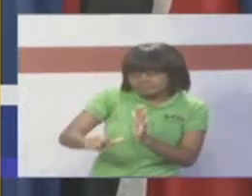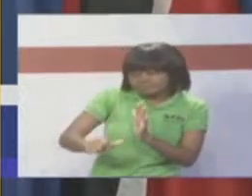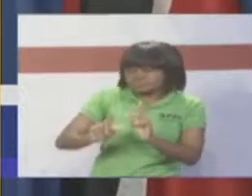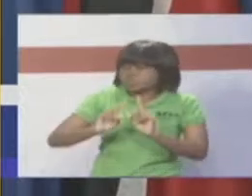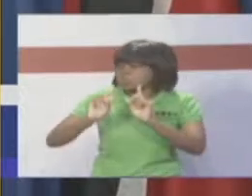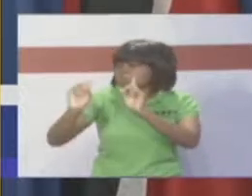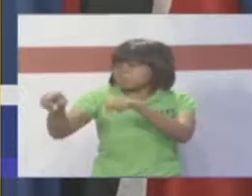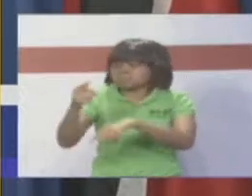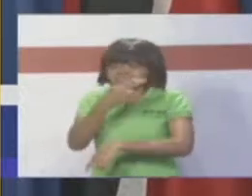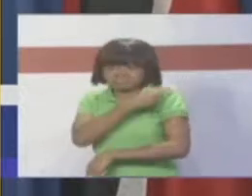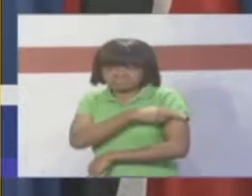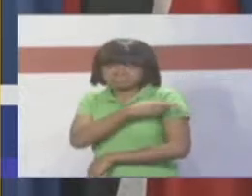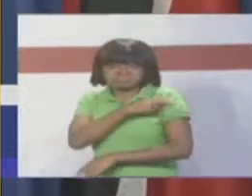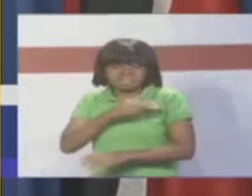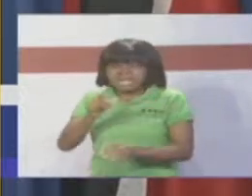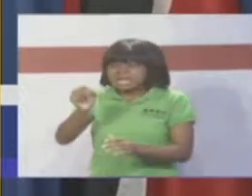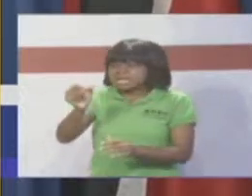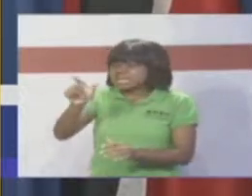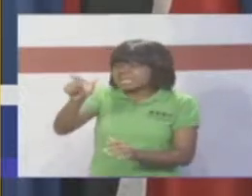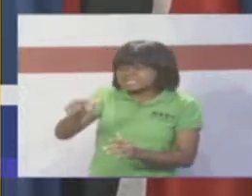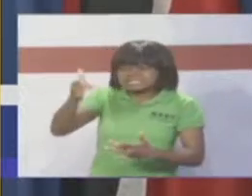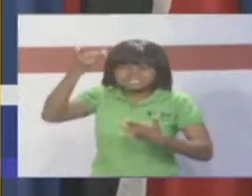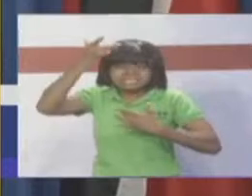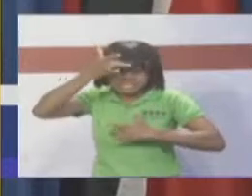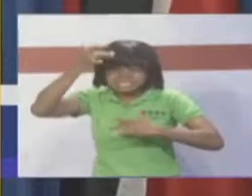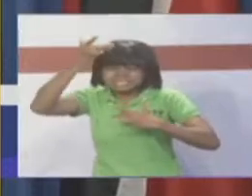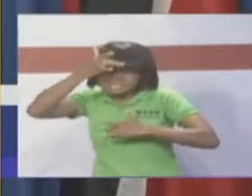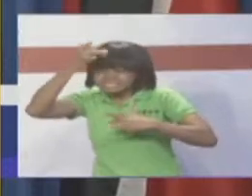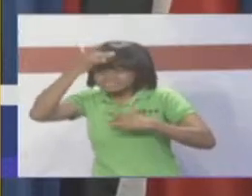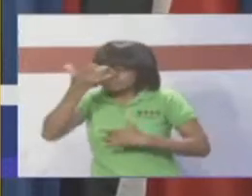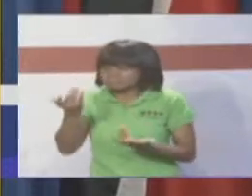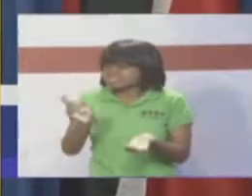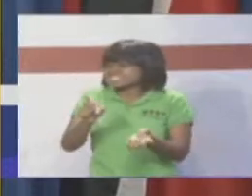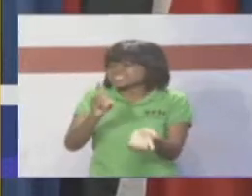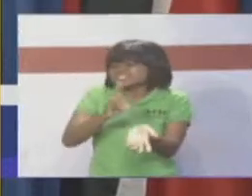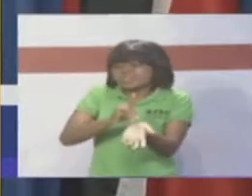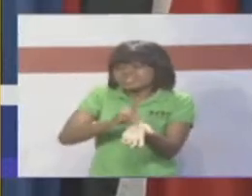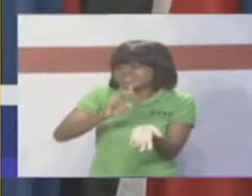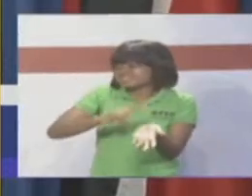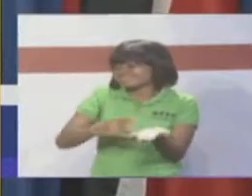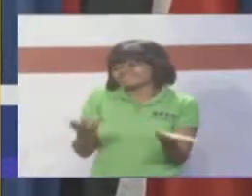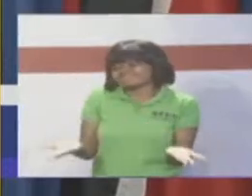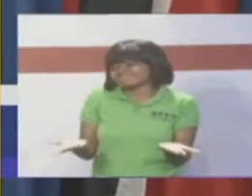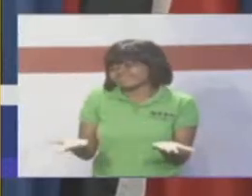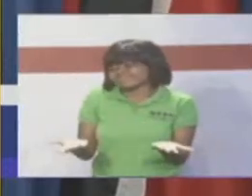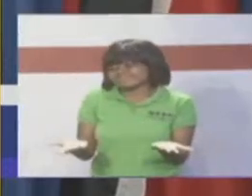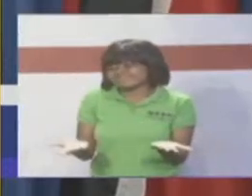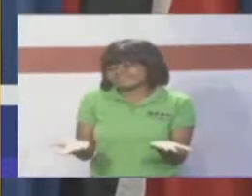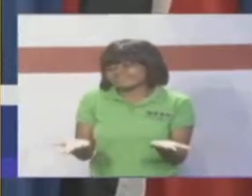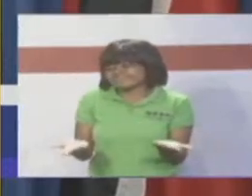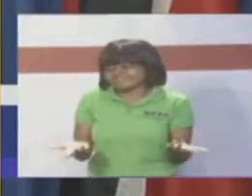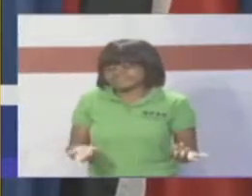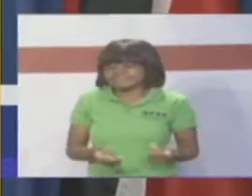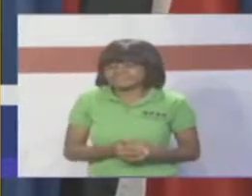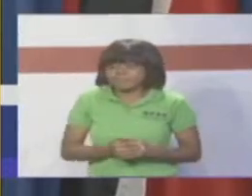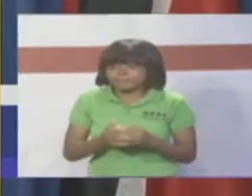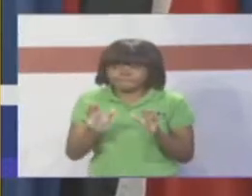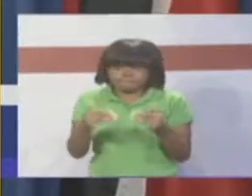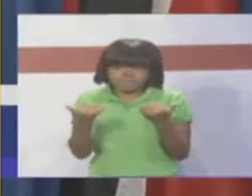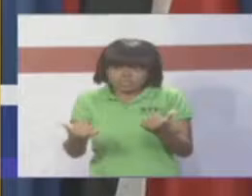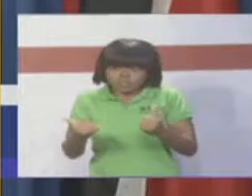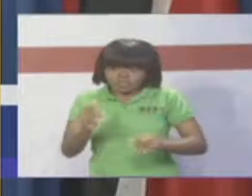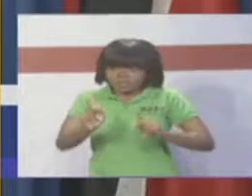I've heard it said by persons who advance their cause for not vaccinating themselves that, well, vaccinated